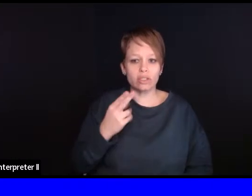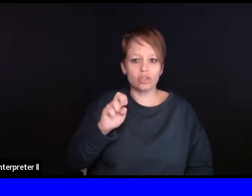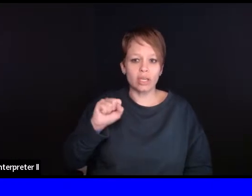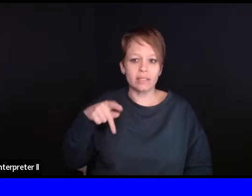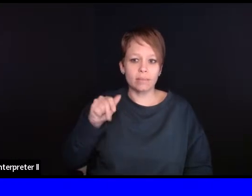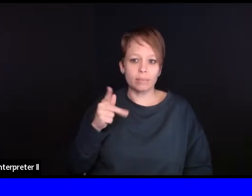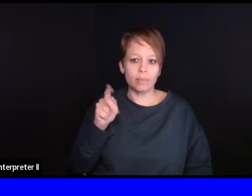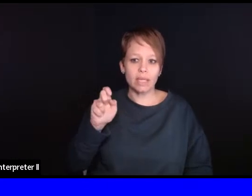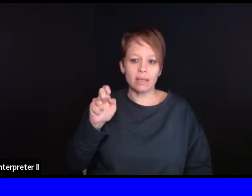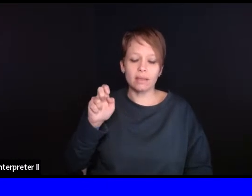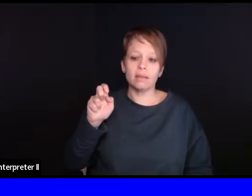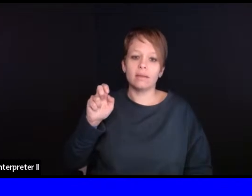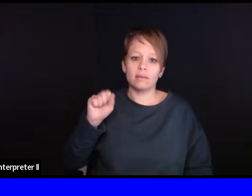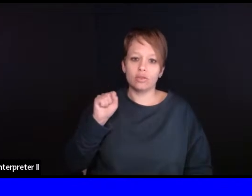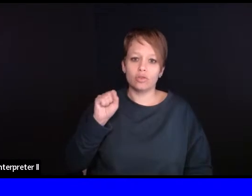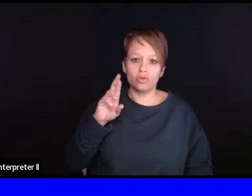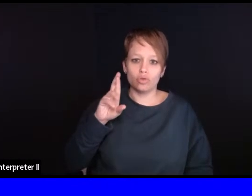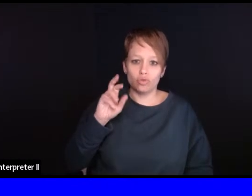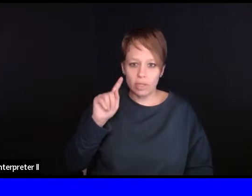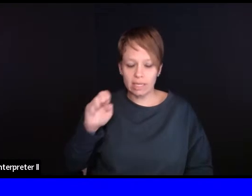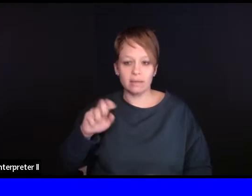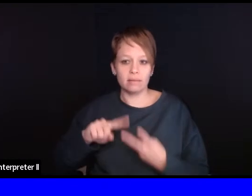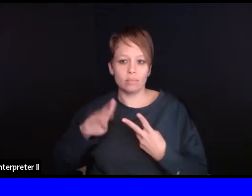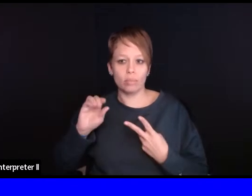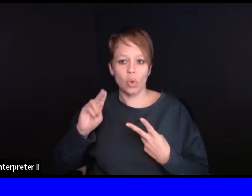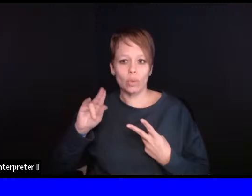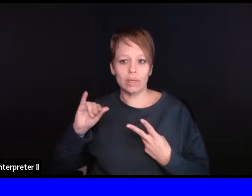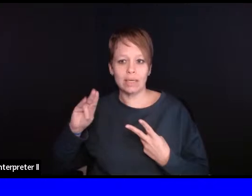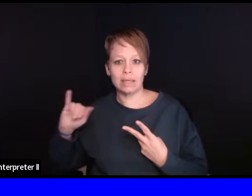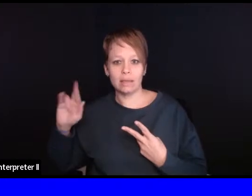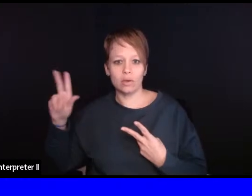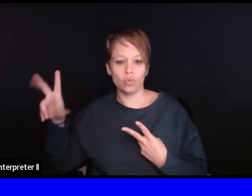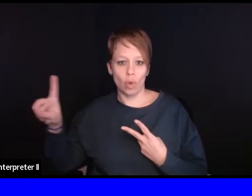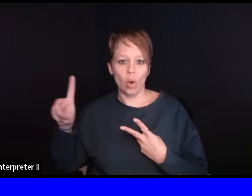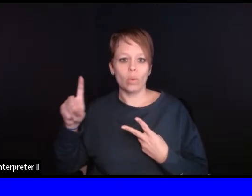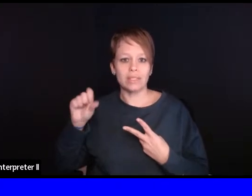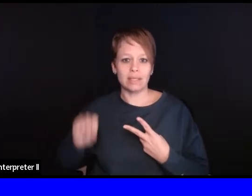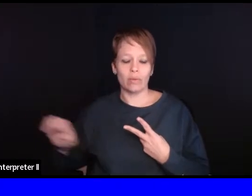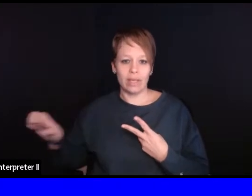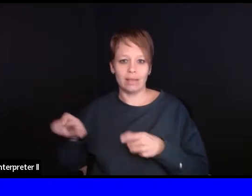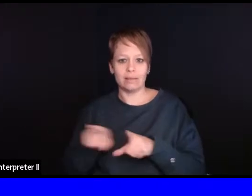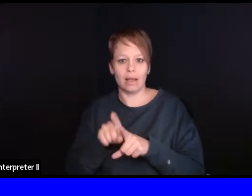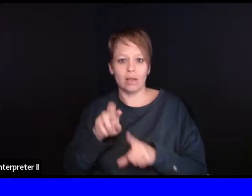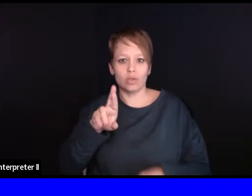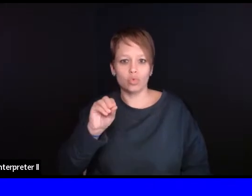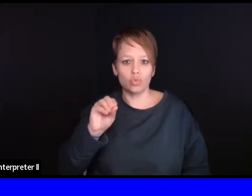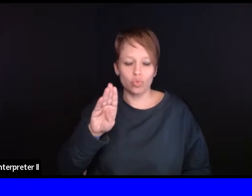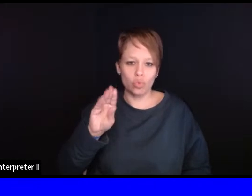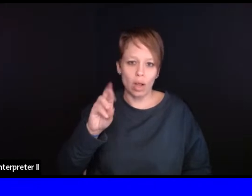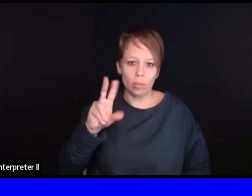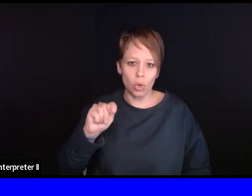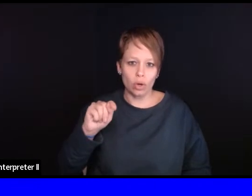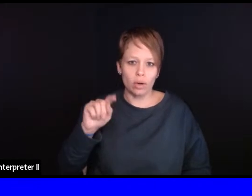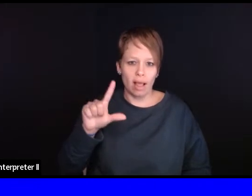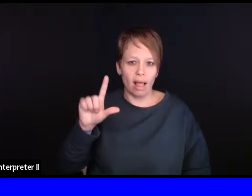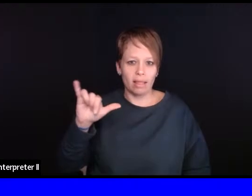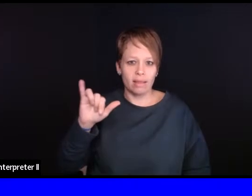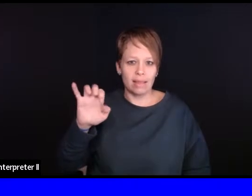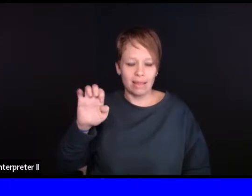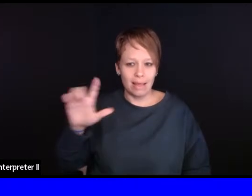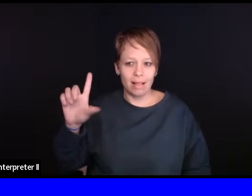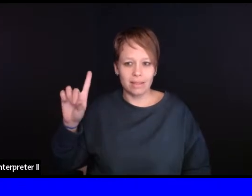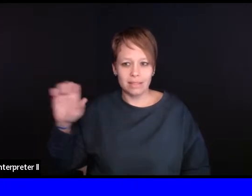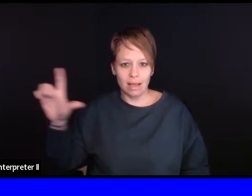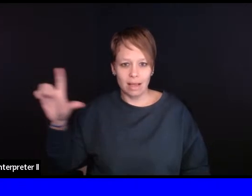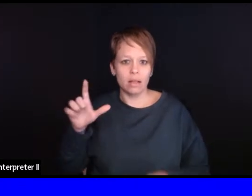and Bonini Road Southeast as Robert L. Yeldell Way. The location is in Ward 8. It's a symbolic naming